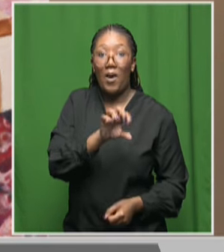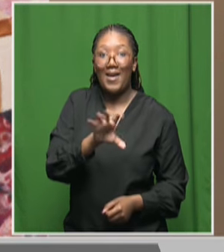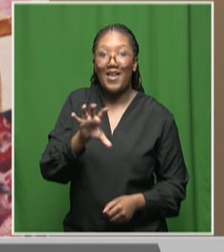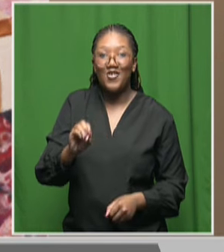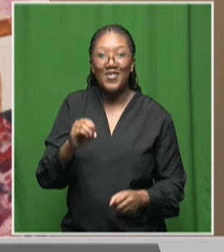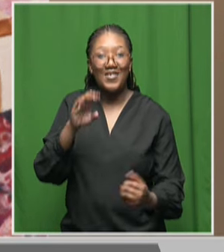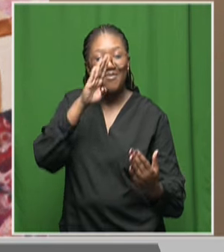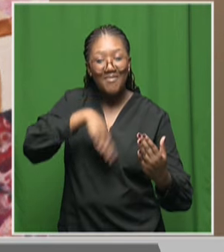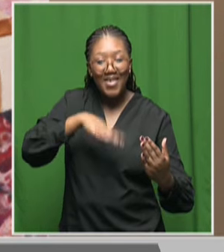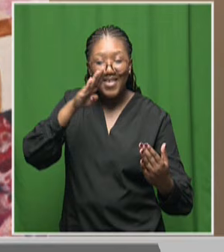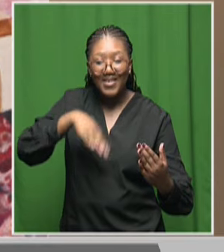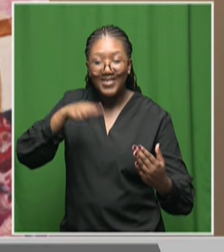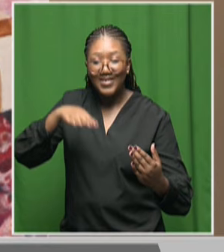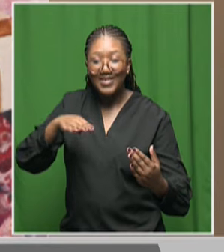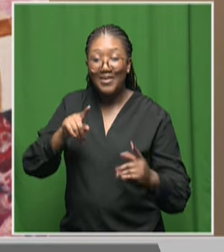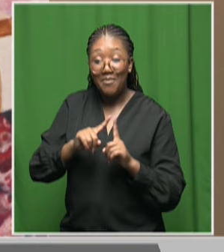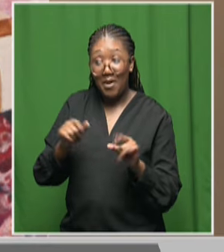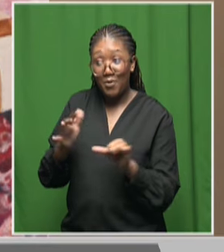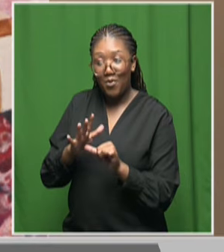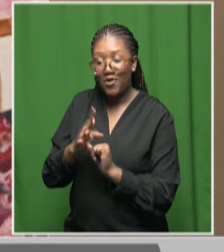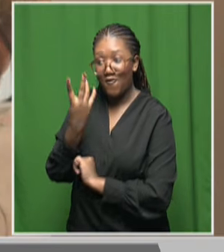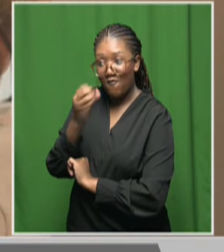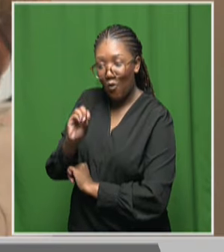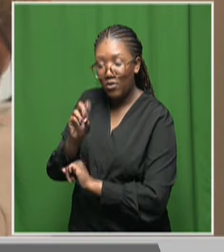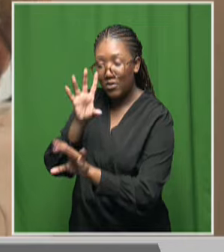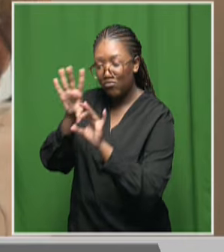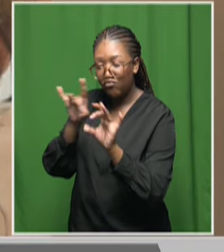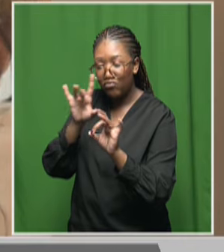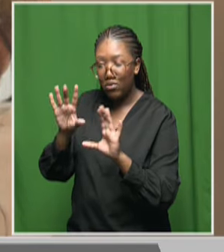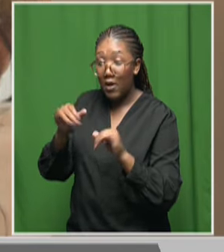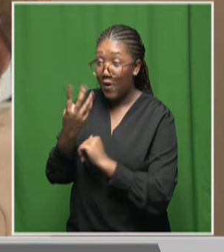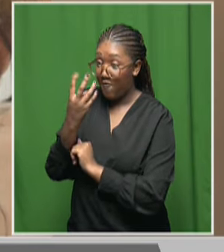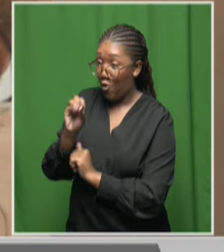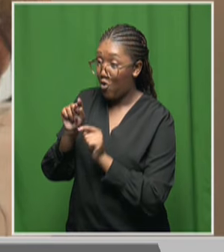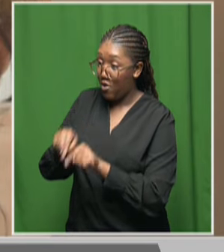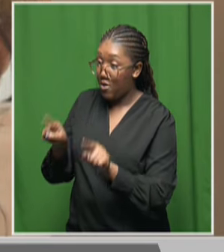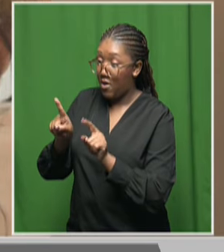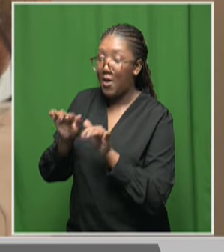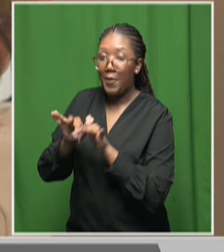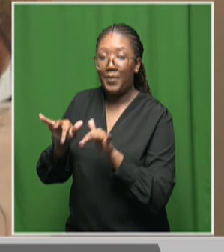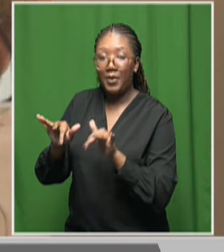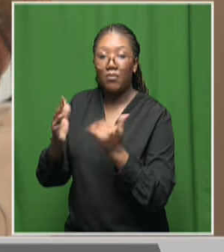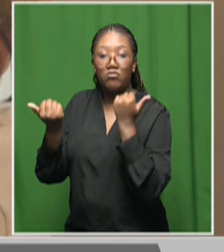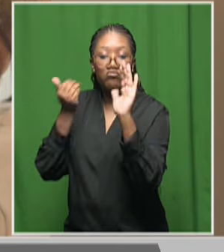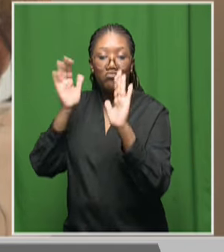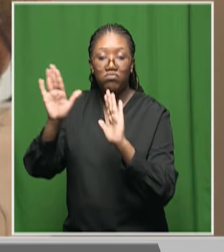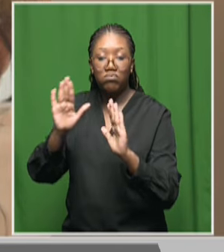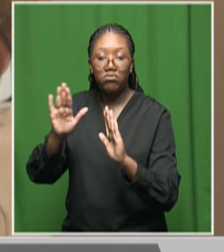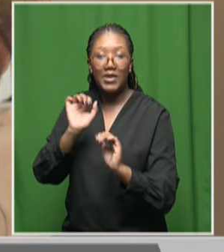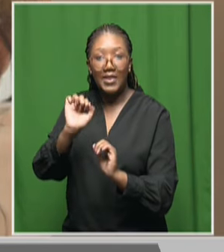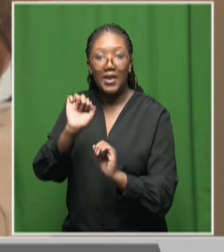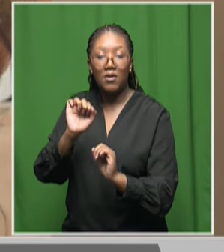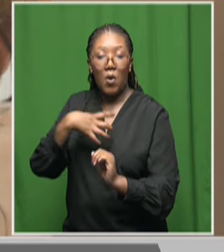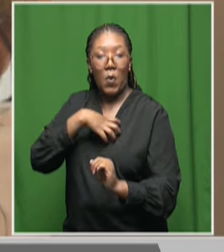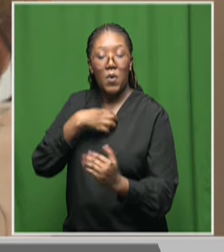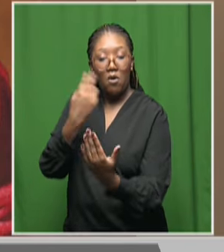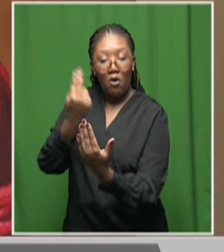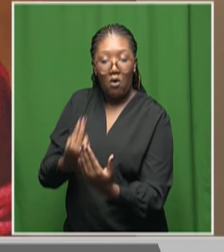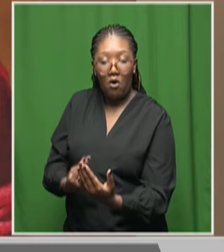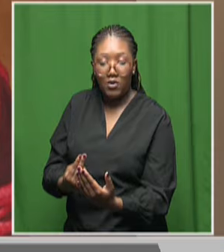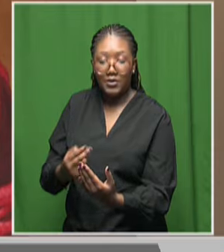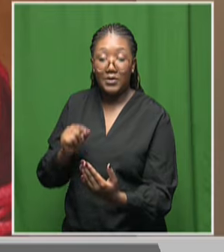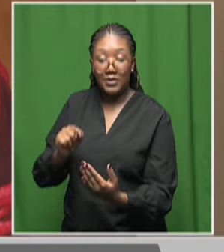it logistically easier to host here and then to put on tour. Okay. Like you said, the